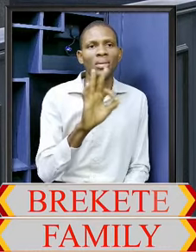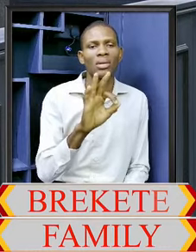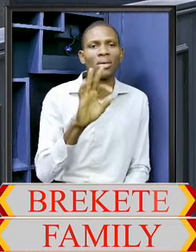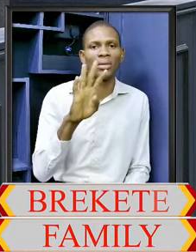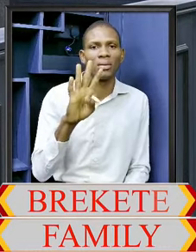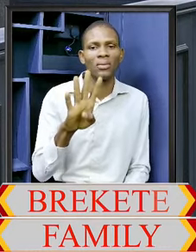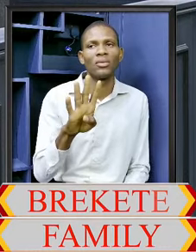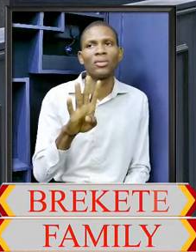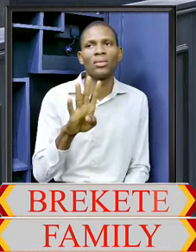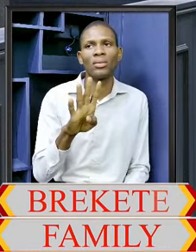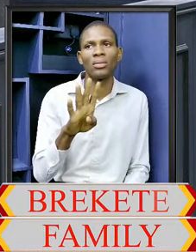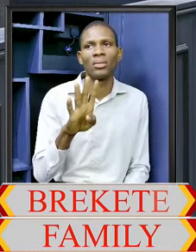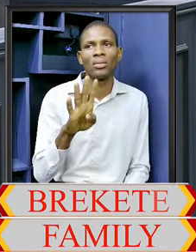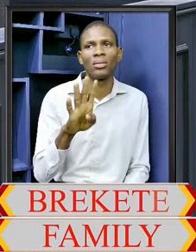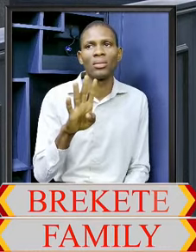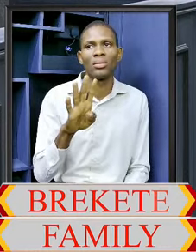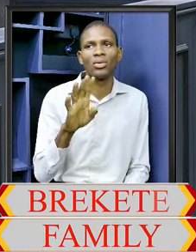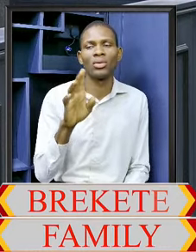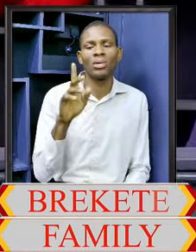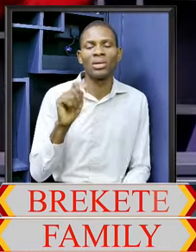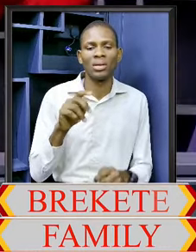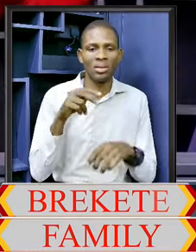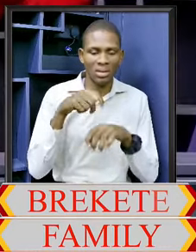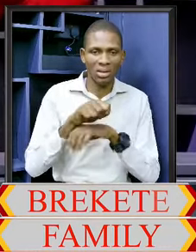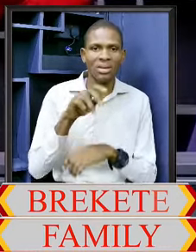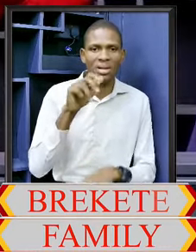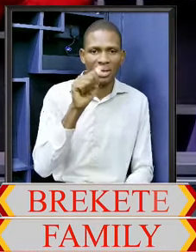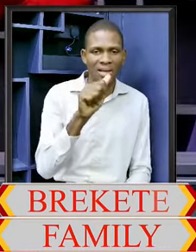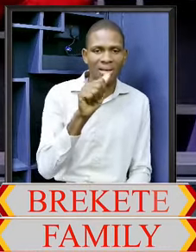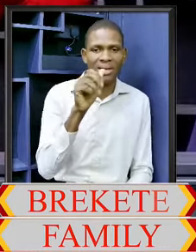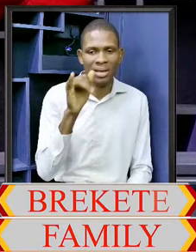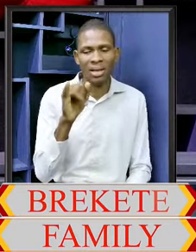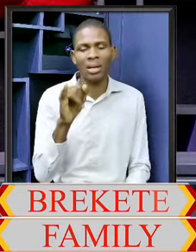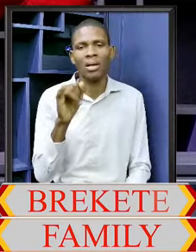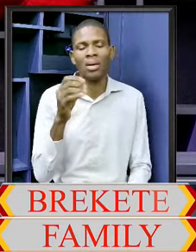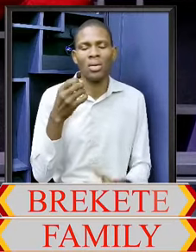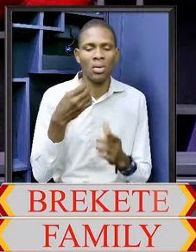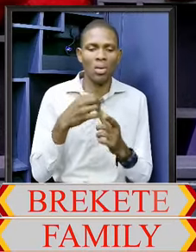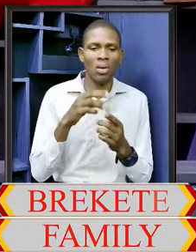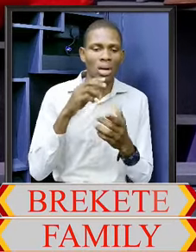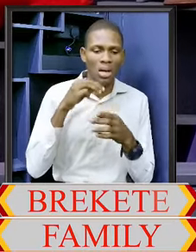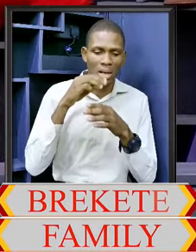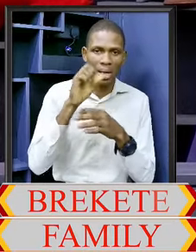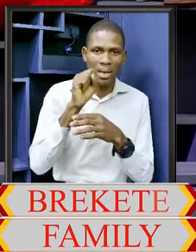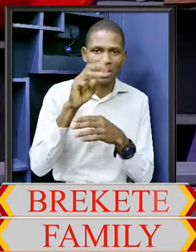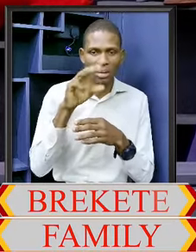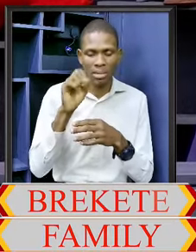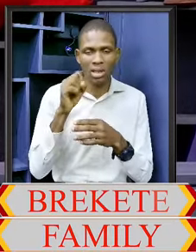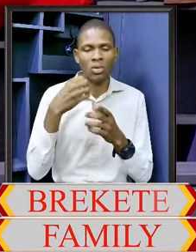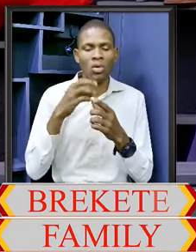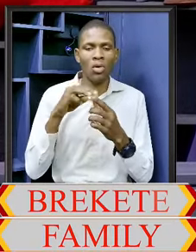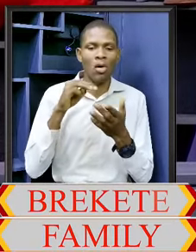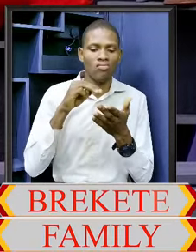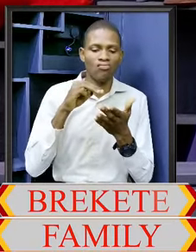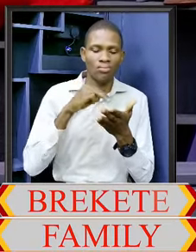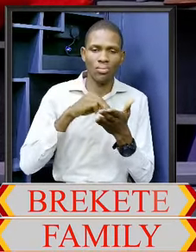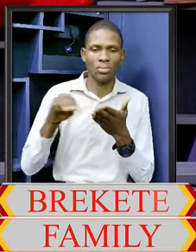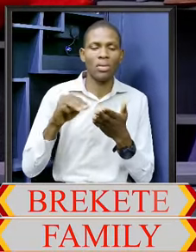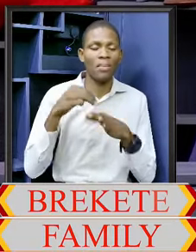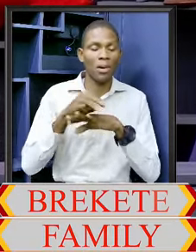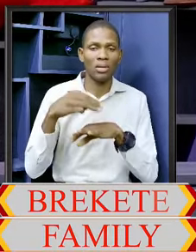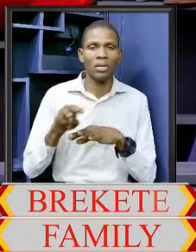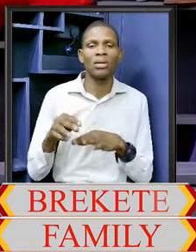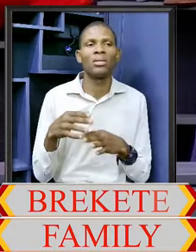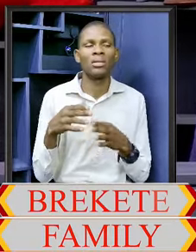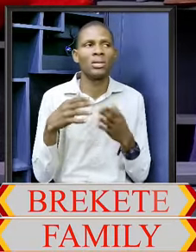94. If you just text AI as SMS or WhatsApp info, just AI will give them all the information. Thank you for that one.